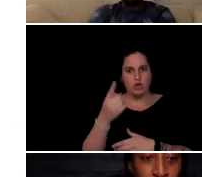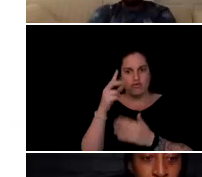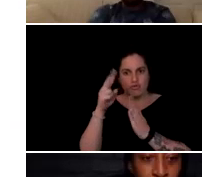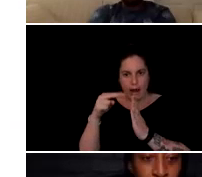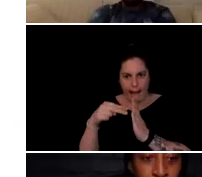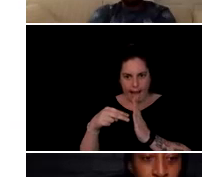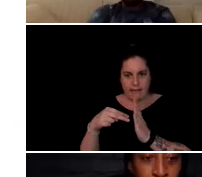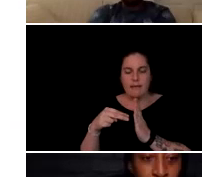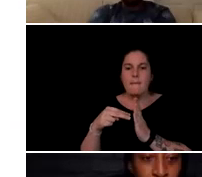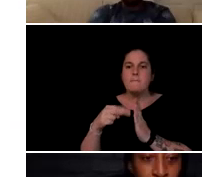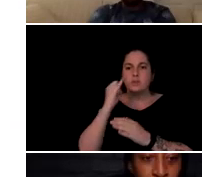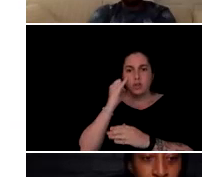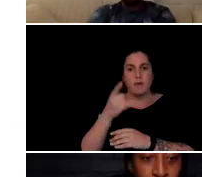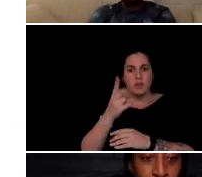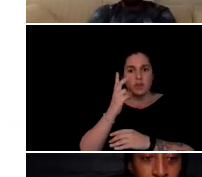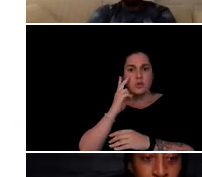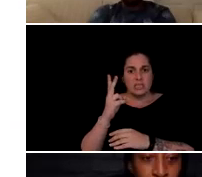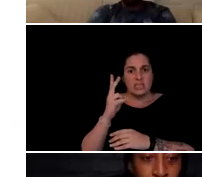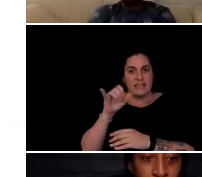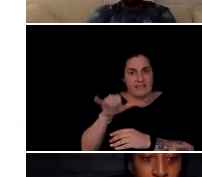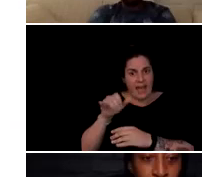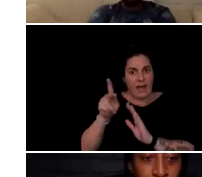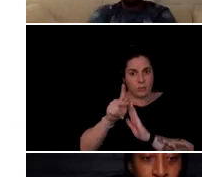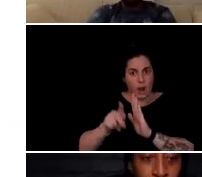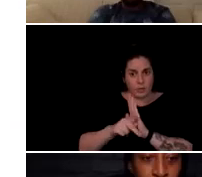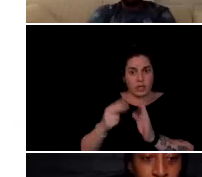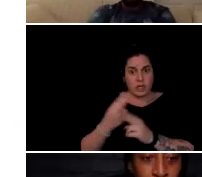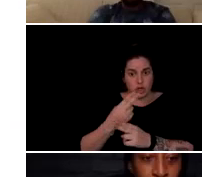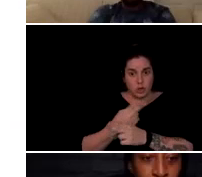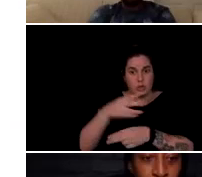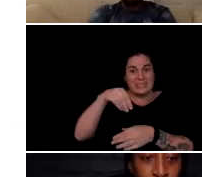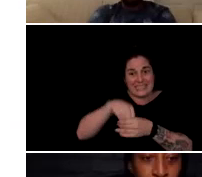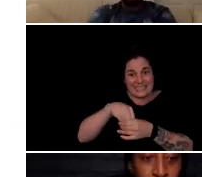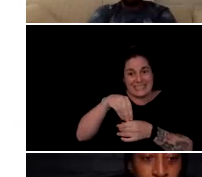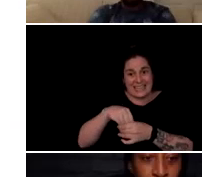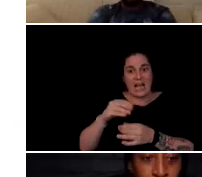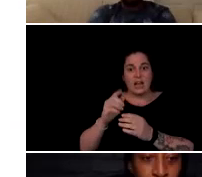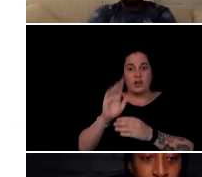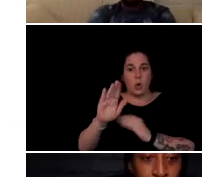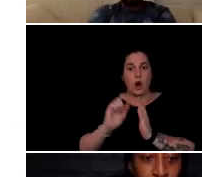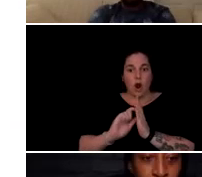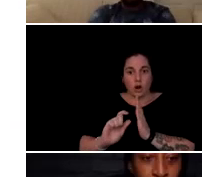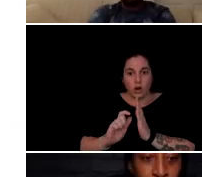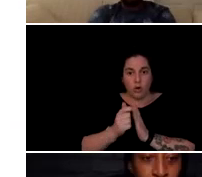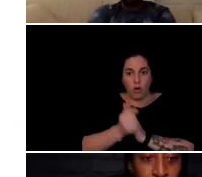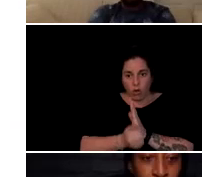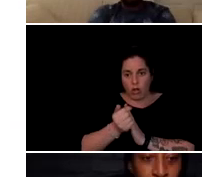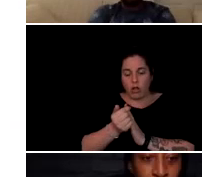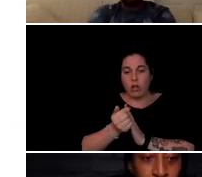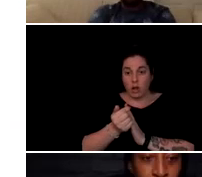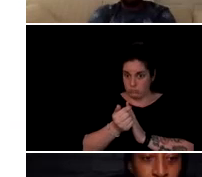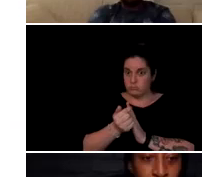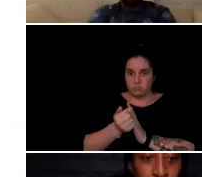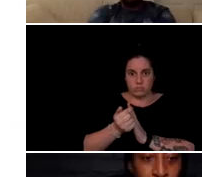So if you see those properties being utilized in your article, it would be proper for you